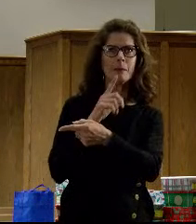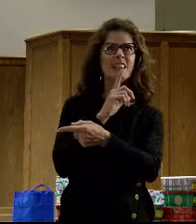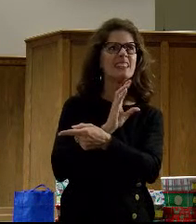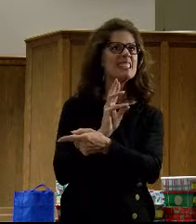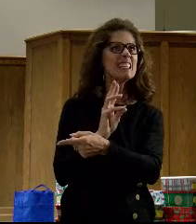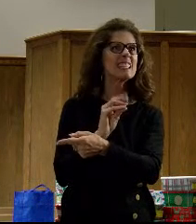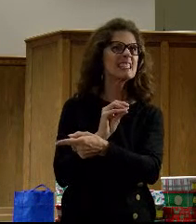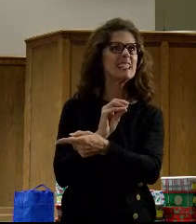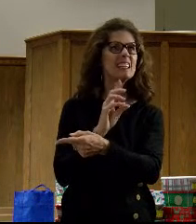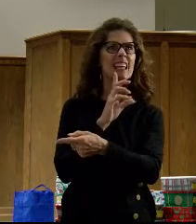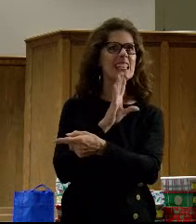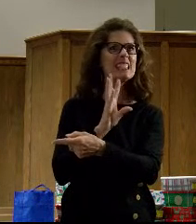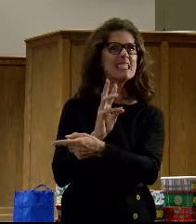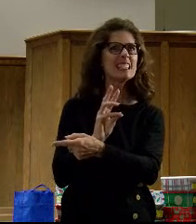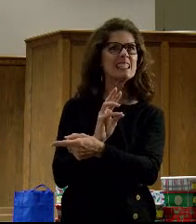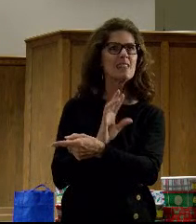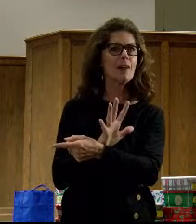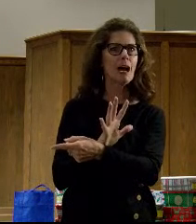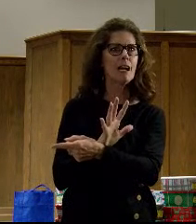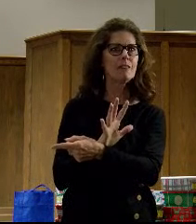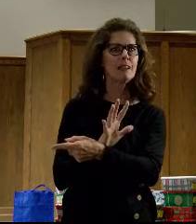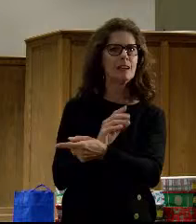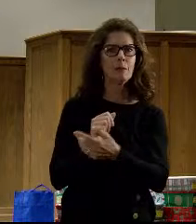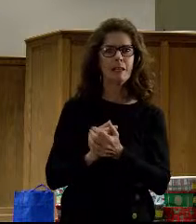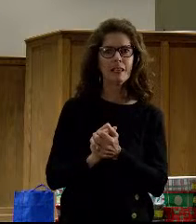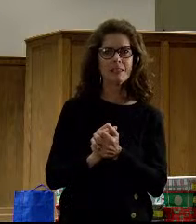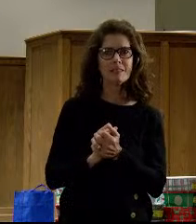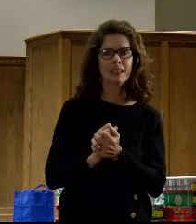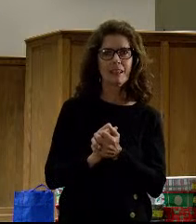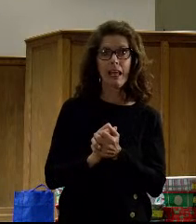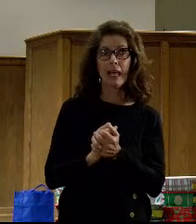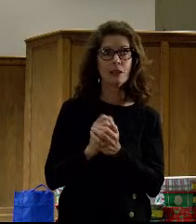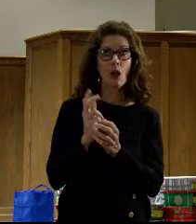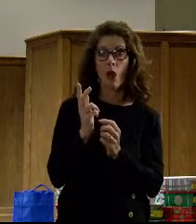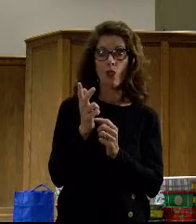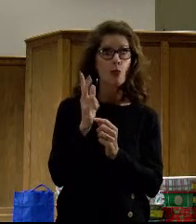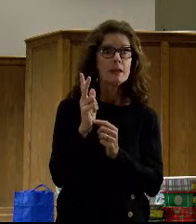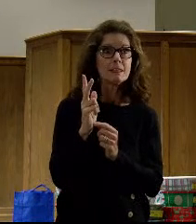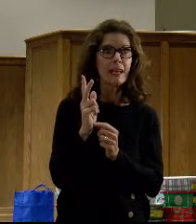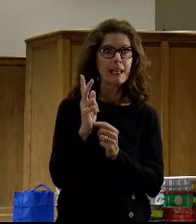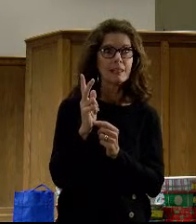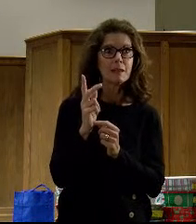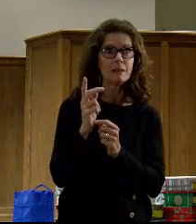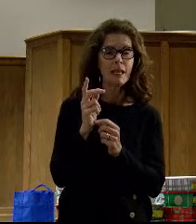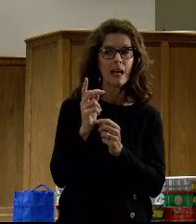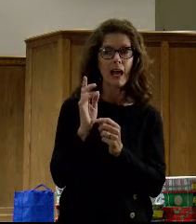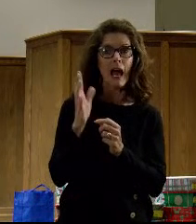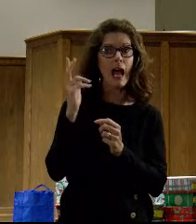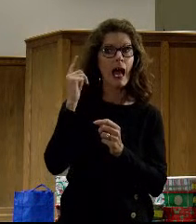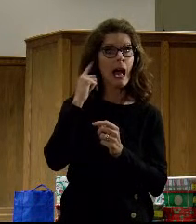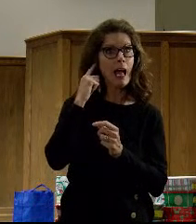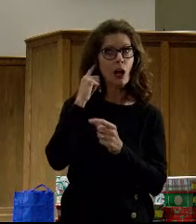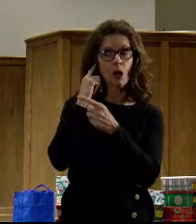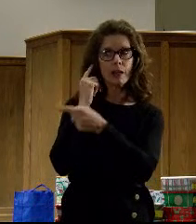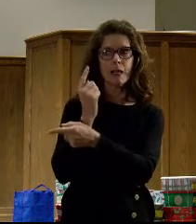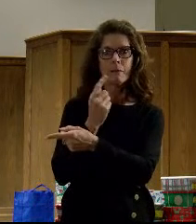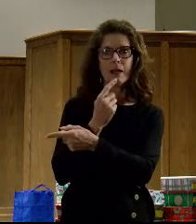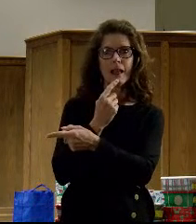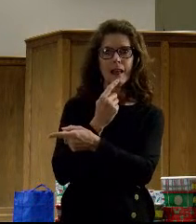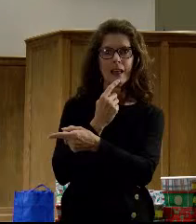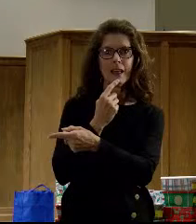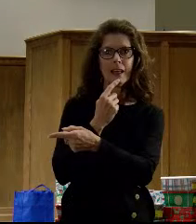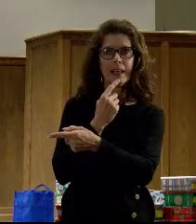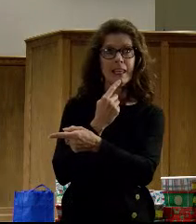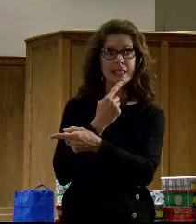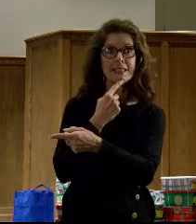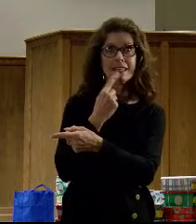and he must be really sharp, because in this 3-second window of time, he actually was able to get out